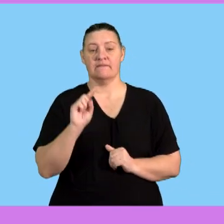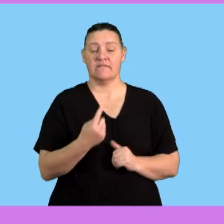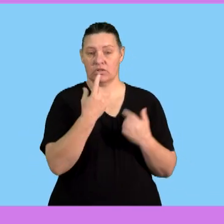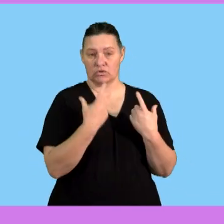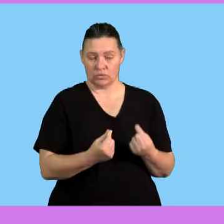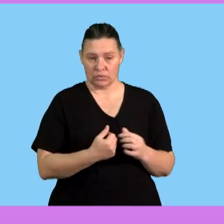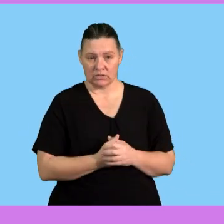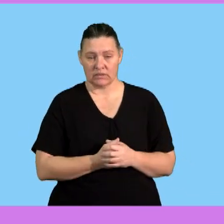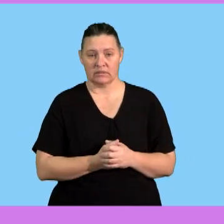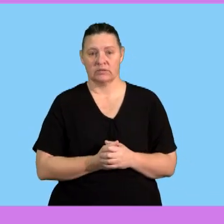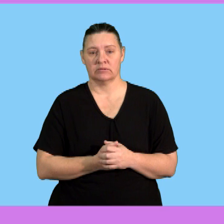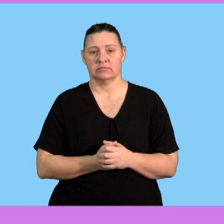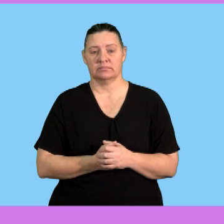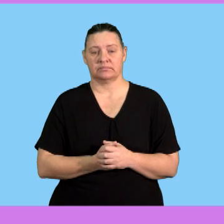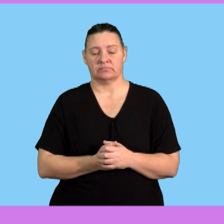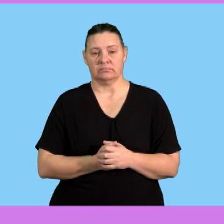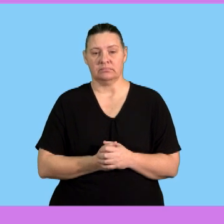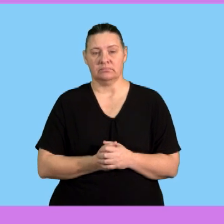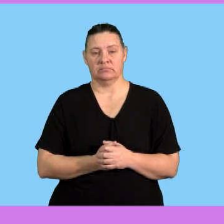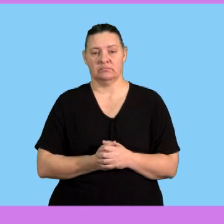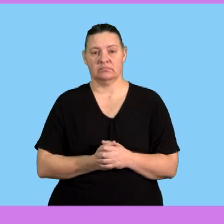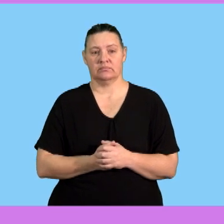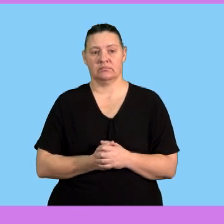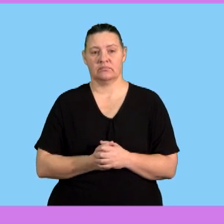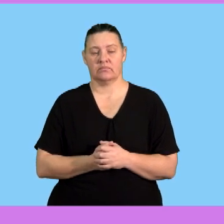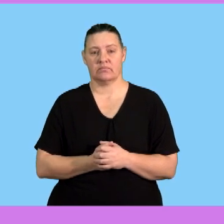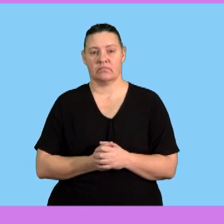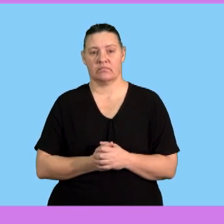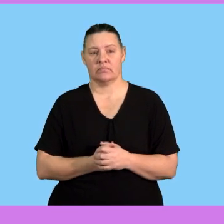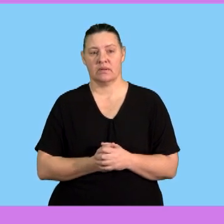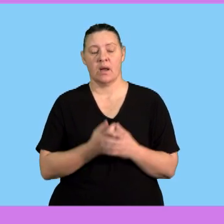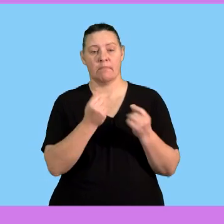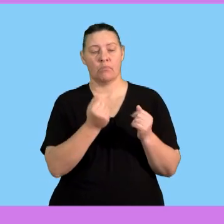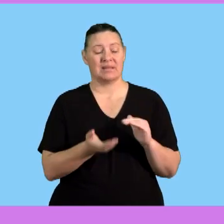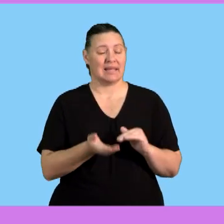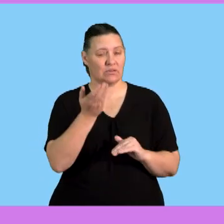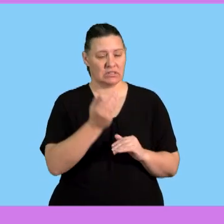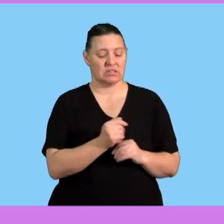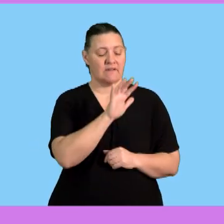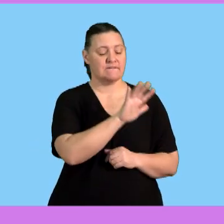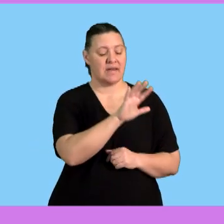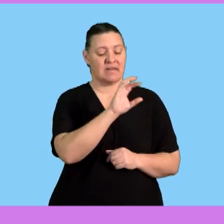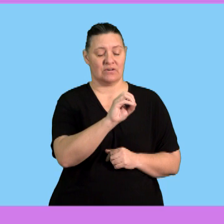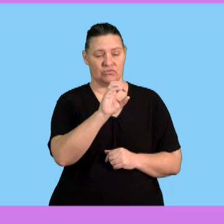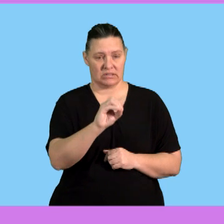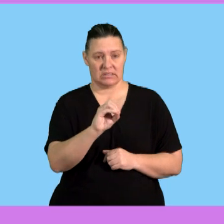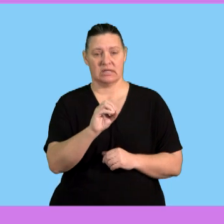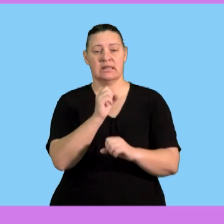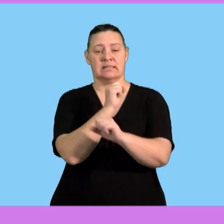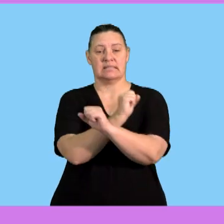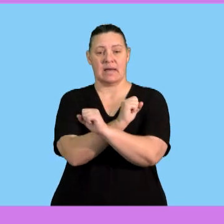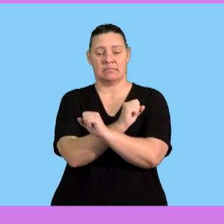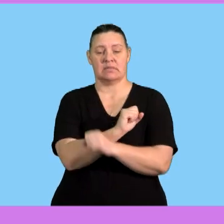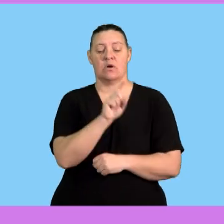going to do is we are going to calculate the price increase. So it's 500